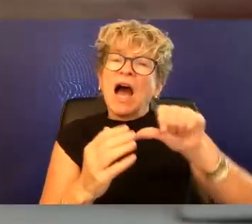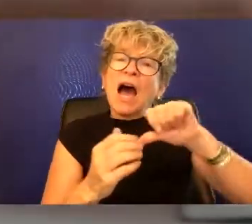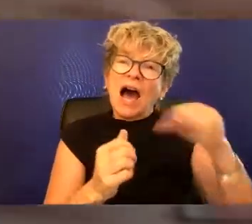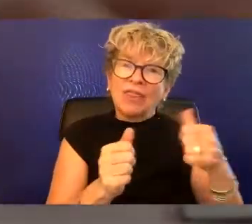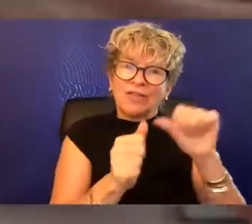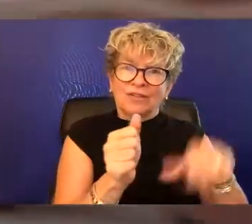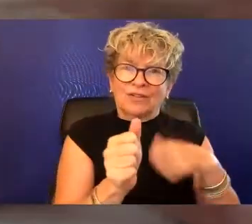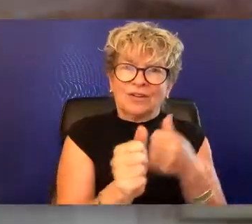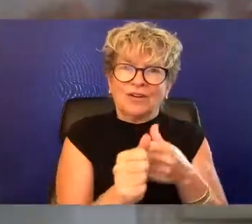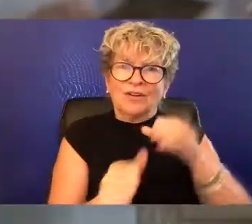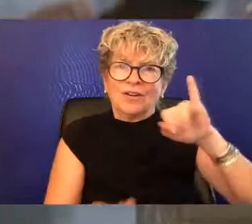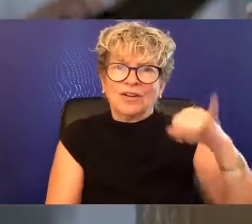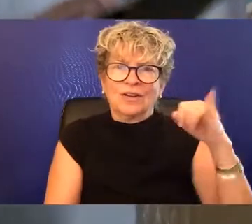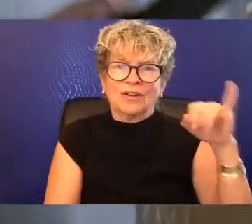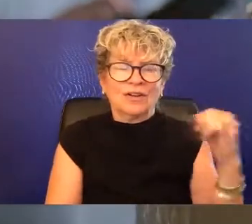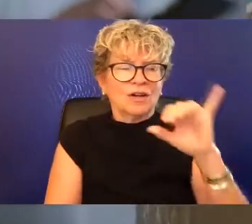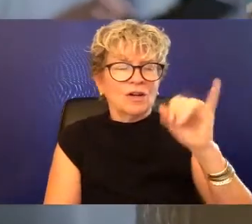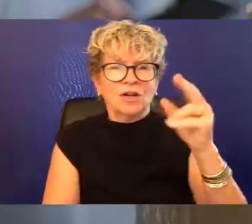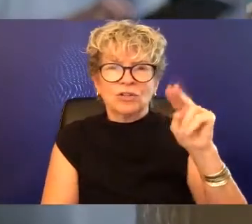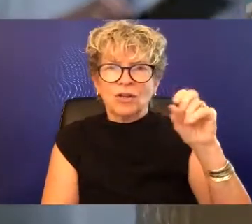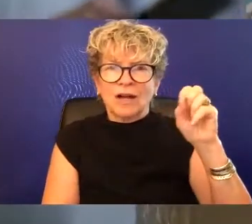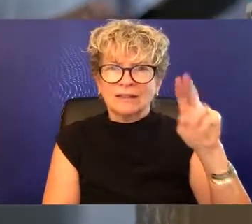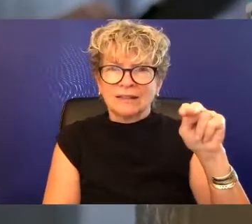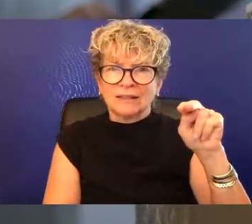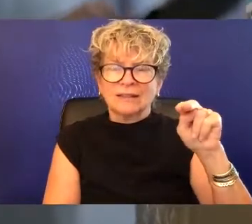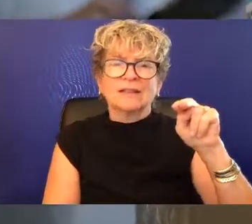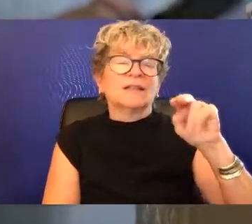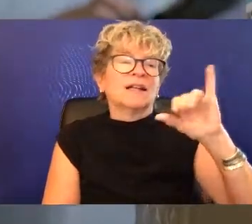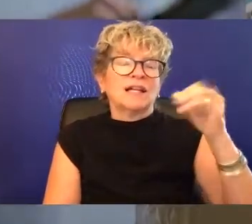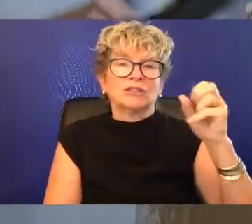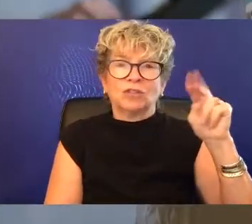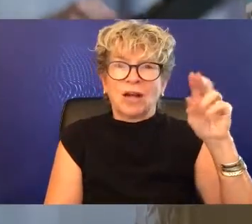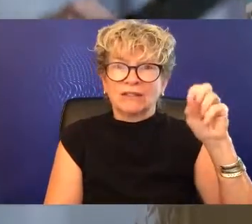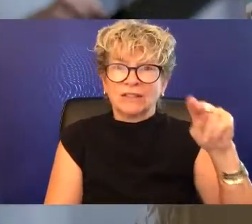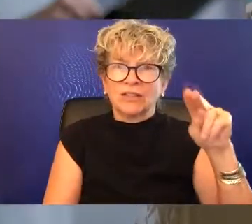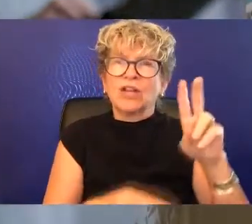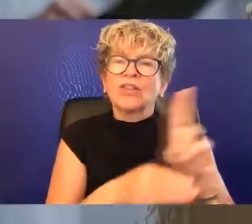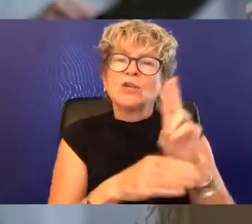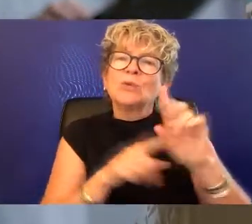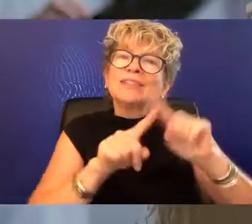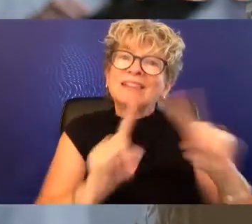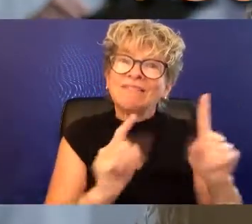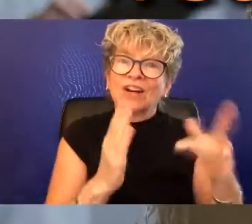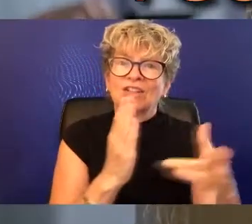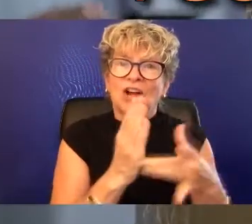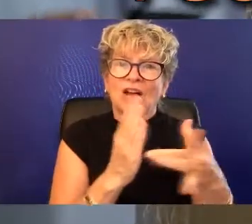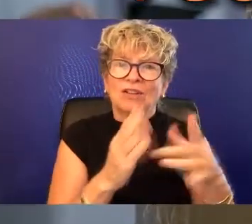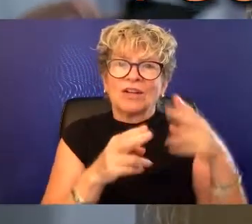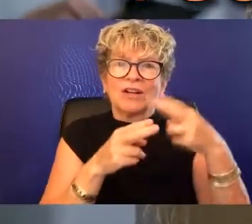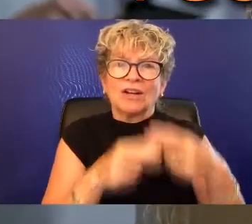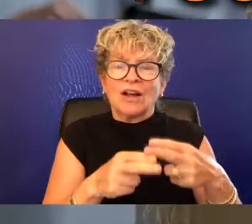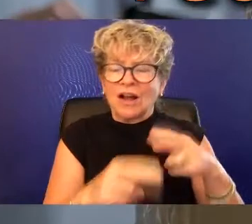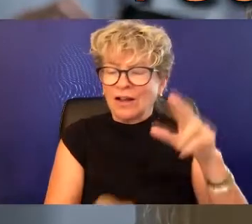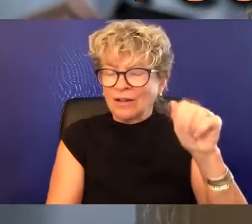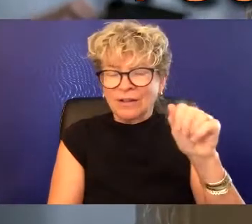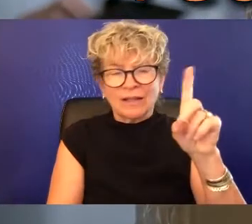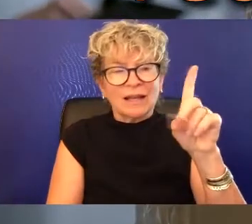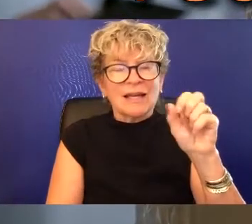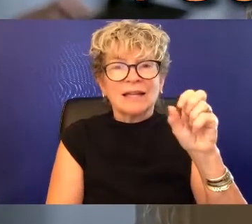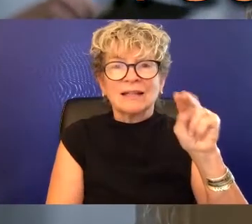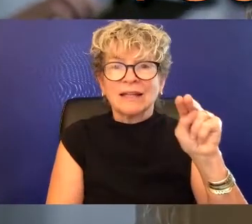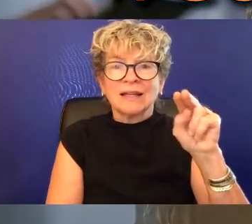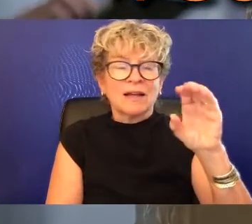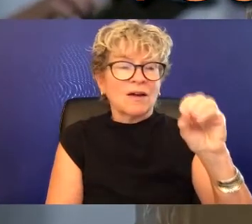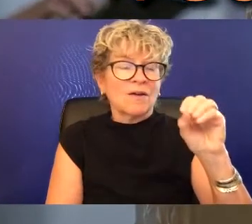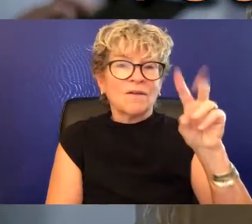consider getting the Johnson & Johnson vaccine. It uses vaccine technology known as adenovector technology that has